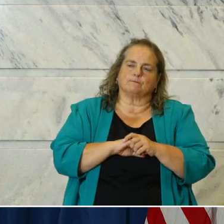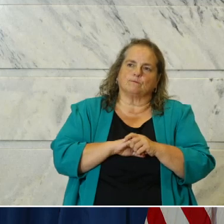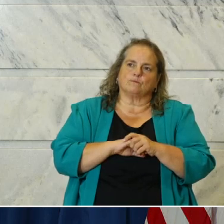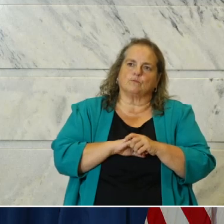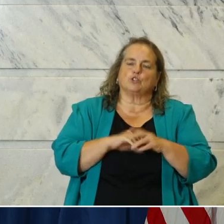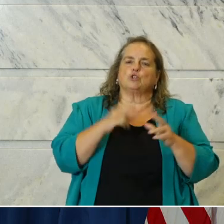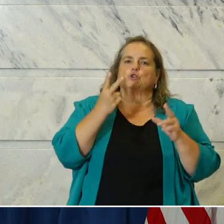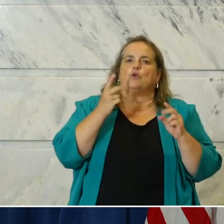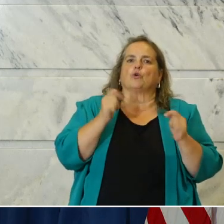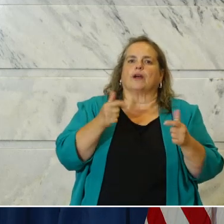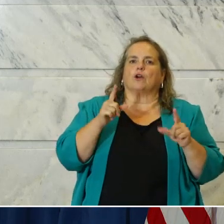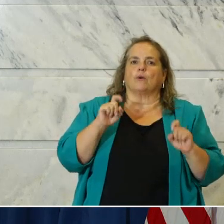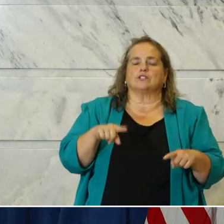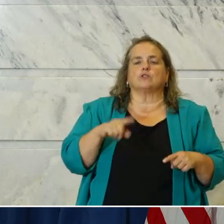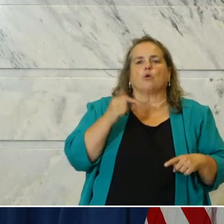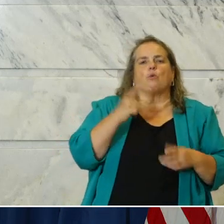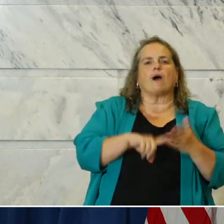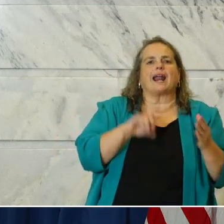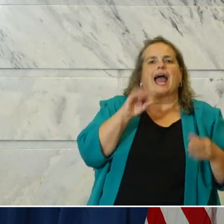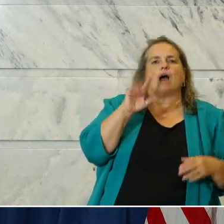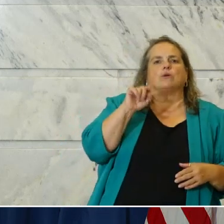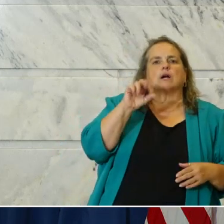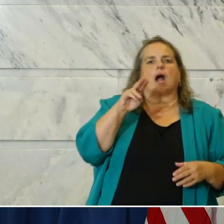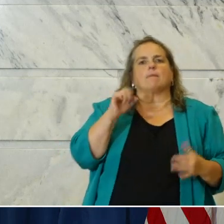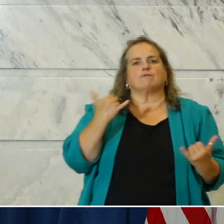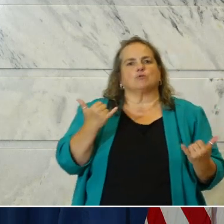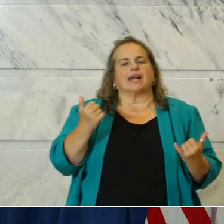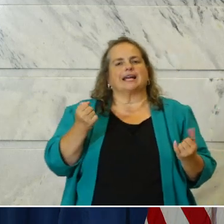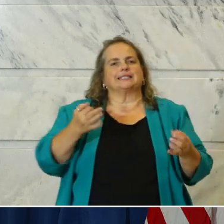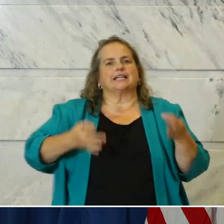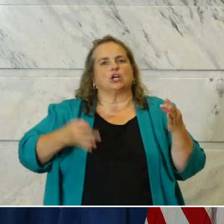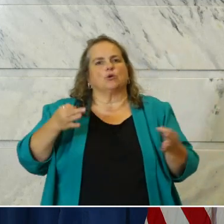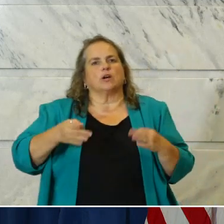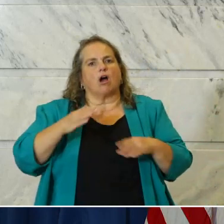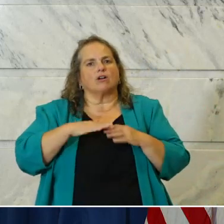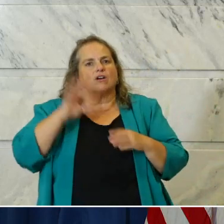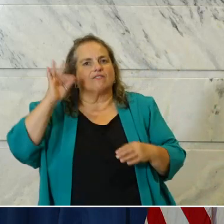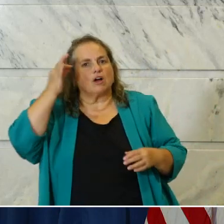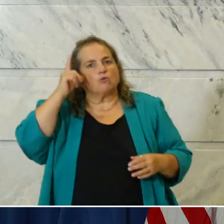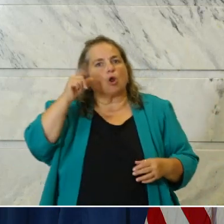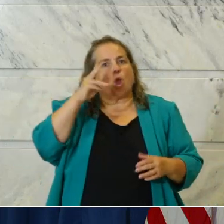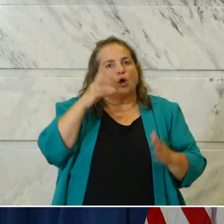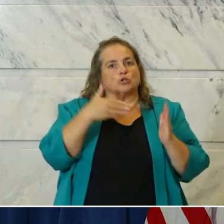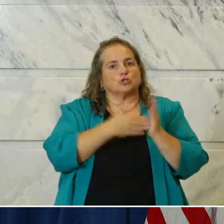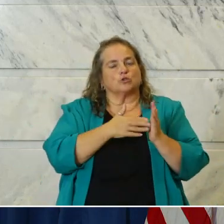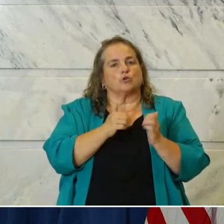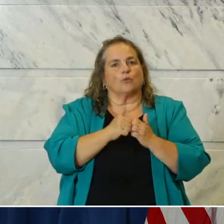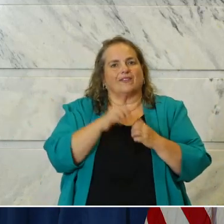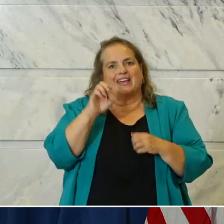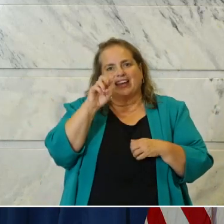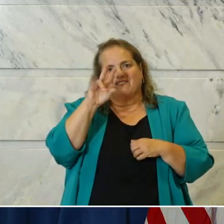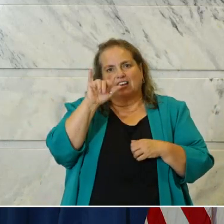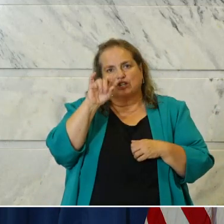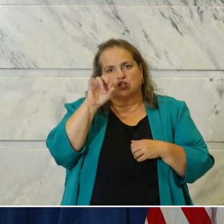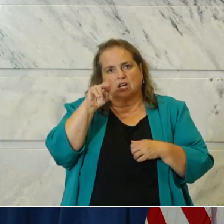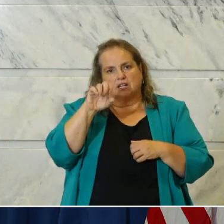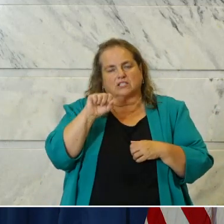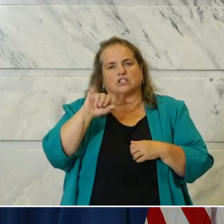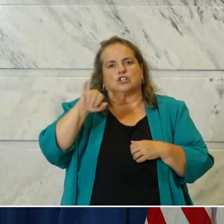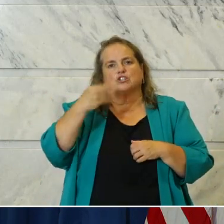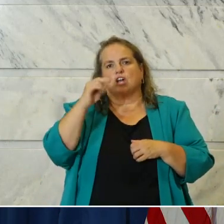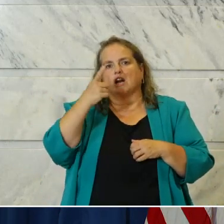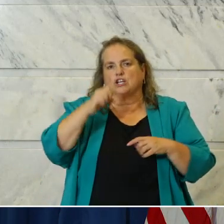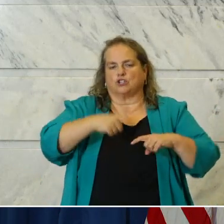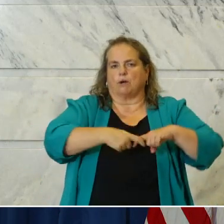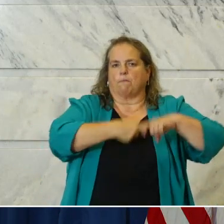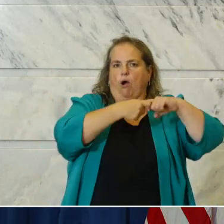Two quick questions. What's the outcome of today's hearing regarding the federal lawsuit dealing with evictions? The judge put a pause on it until we could